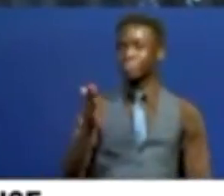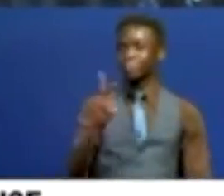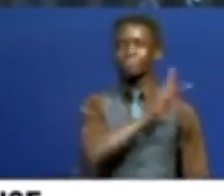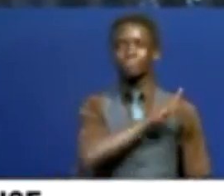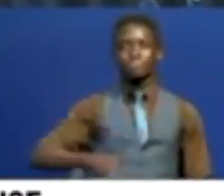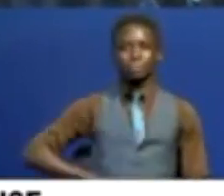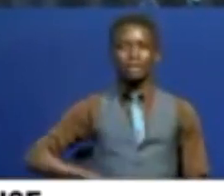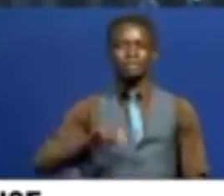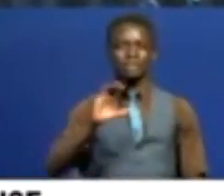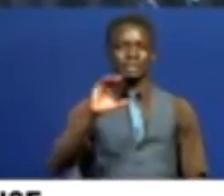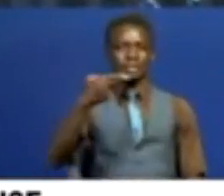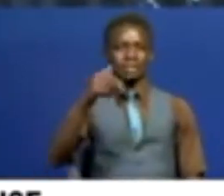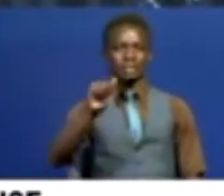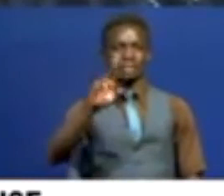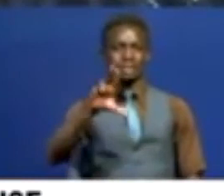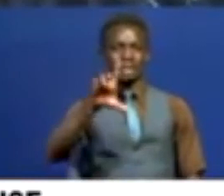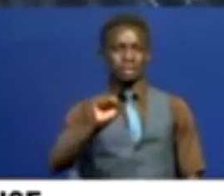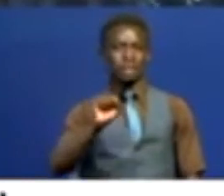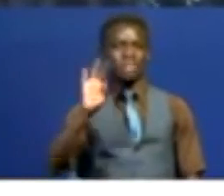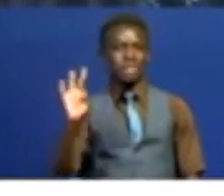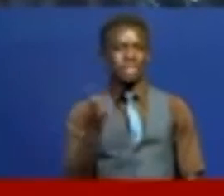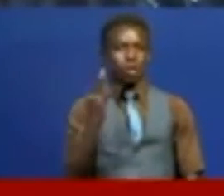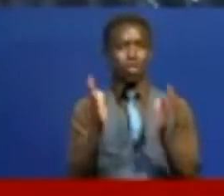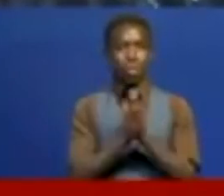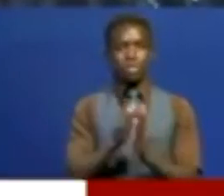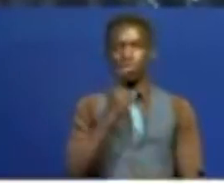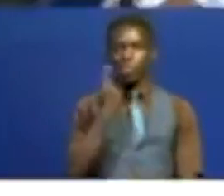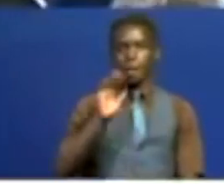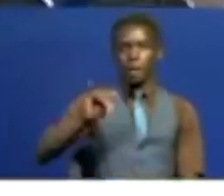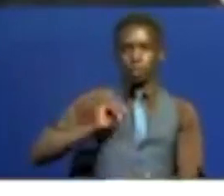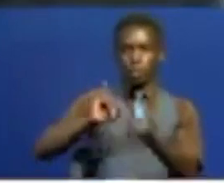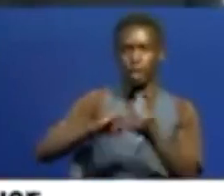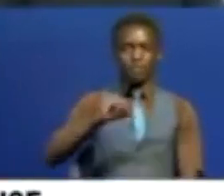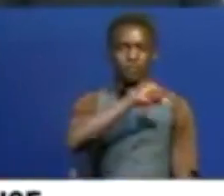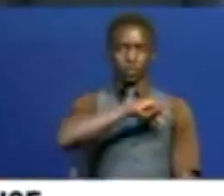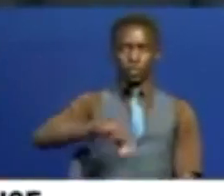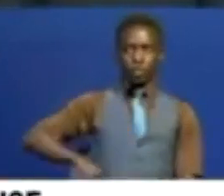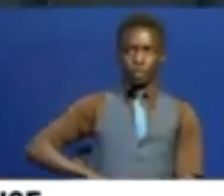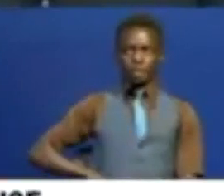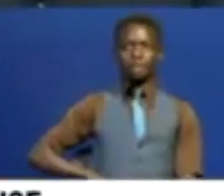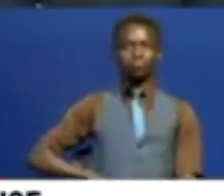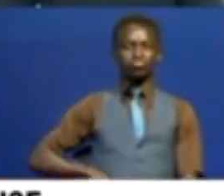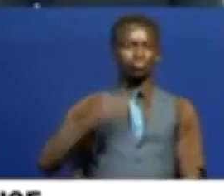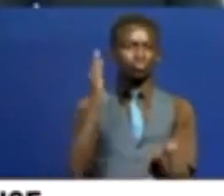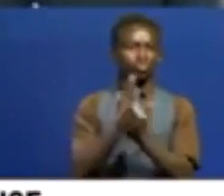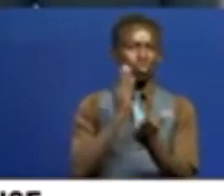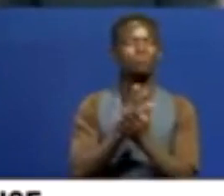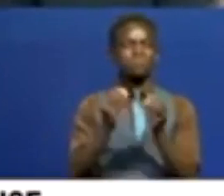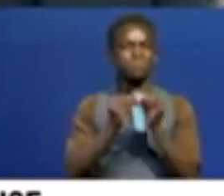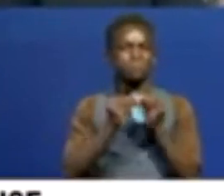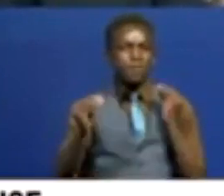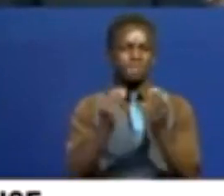III and Her Majesty Queen Camilla, and to the enduring bonds of friendship and